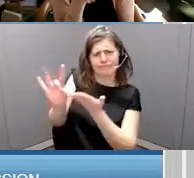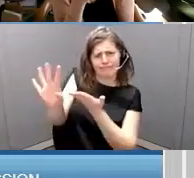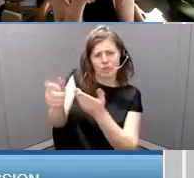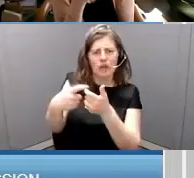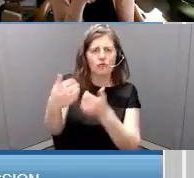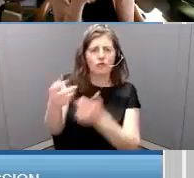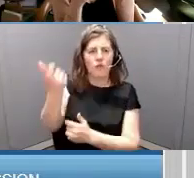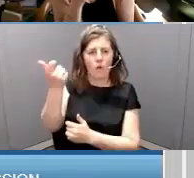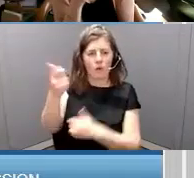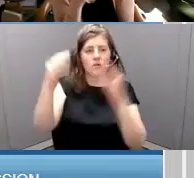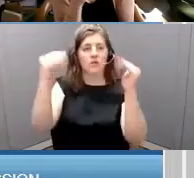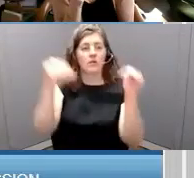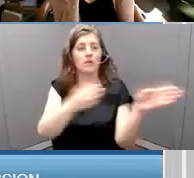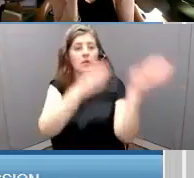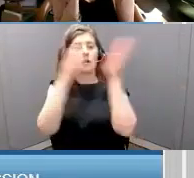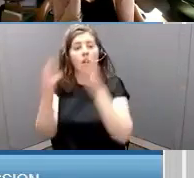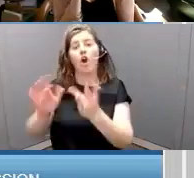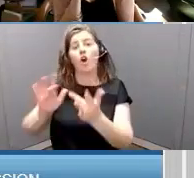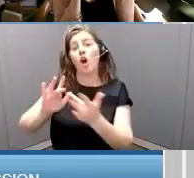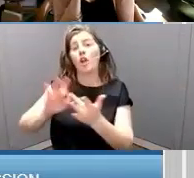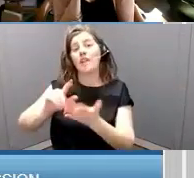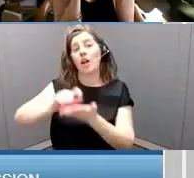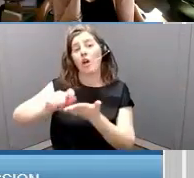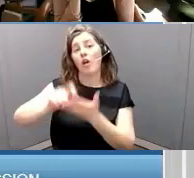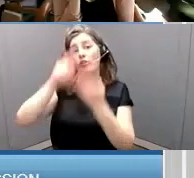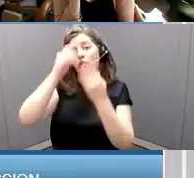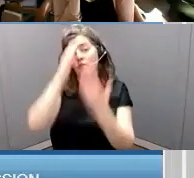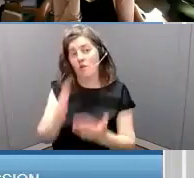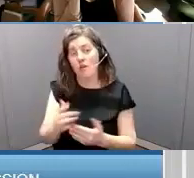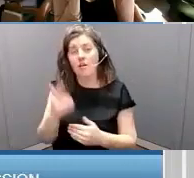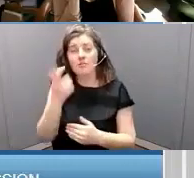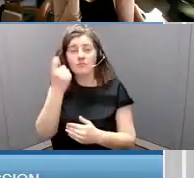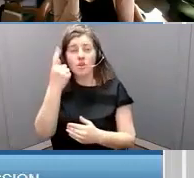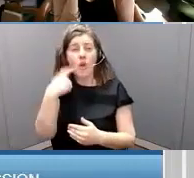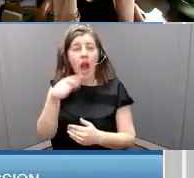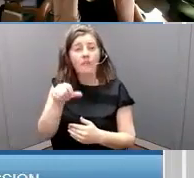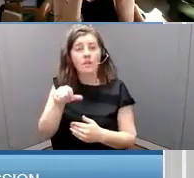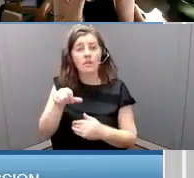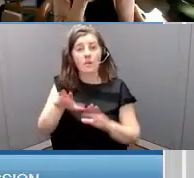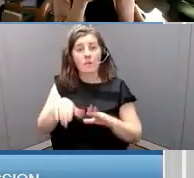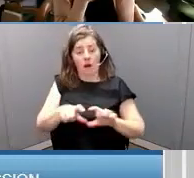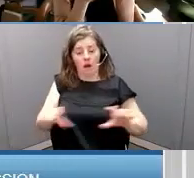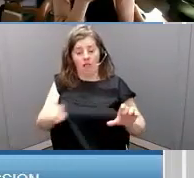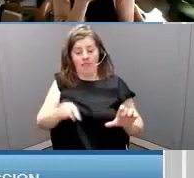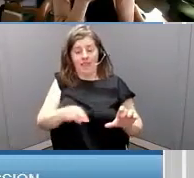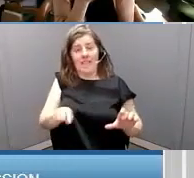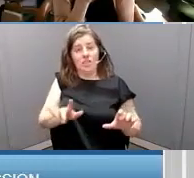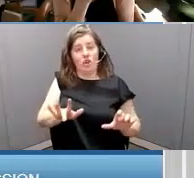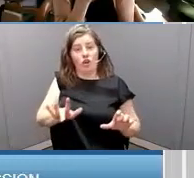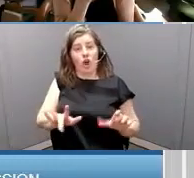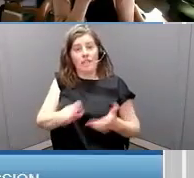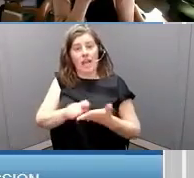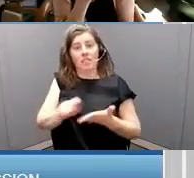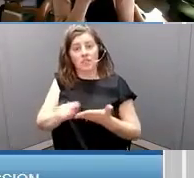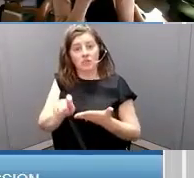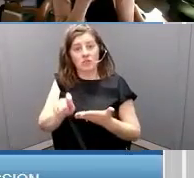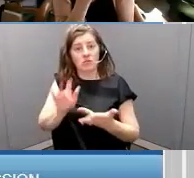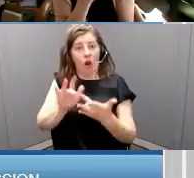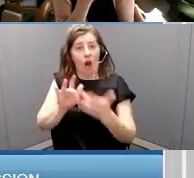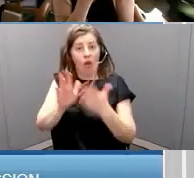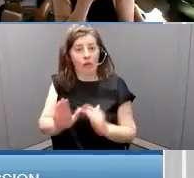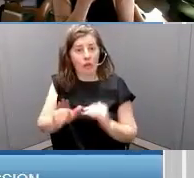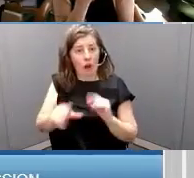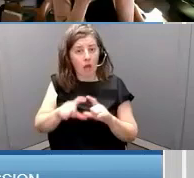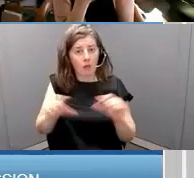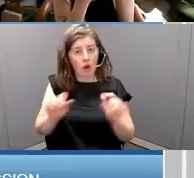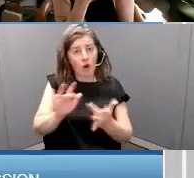Contact author info. This is because you have a button that says contact author at the bottom of your